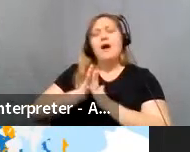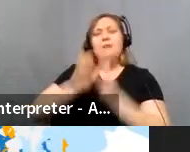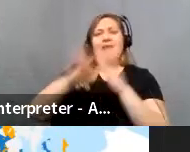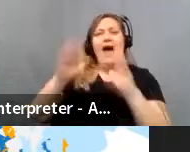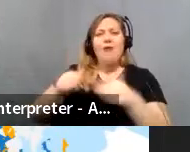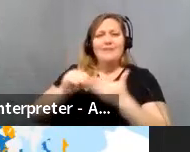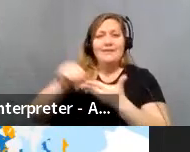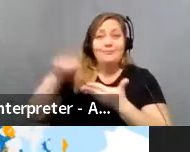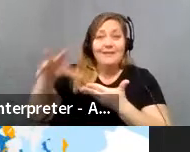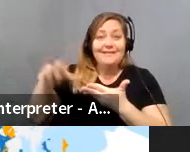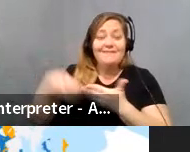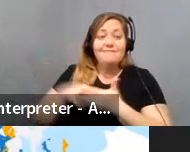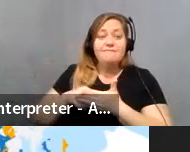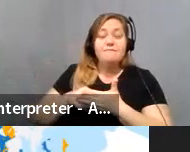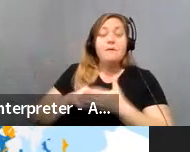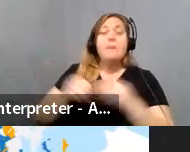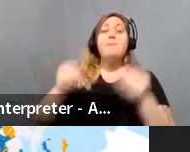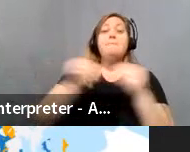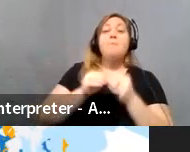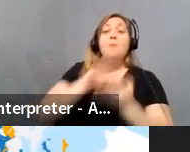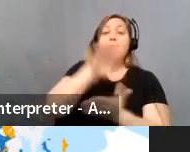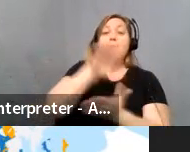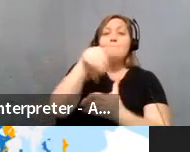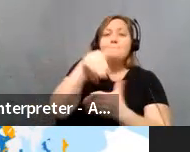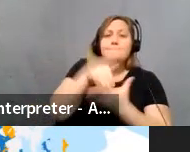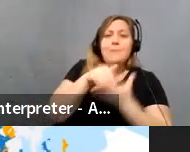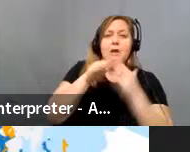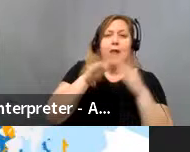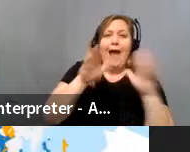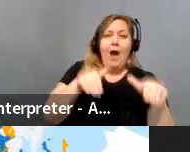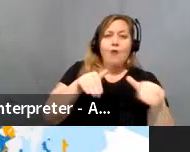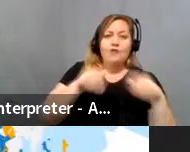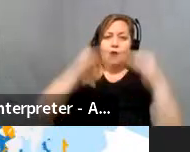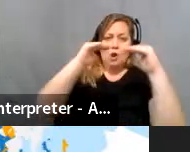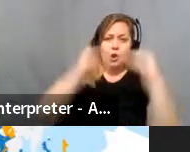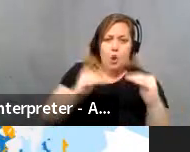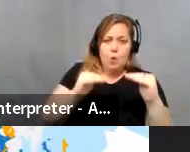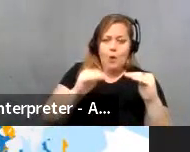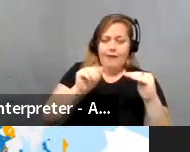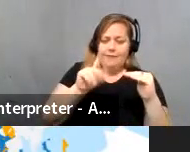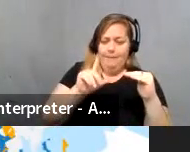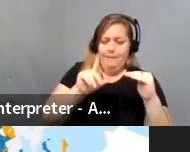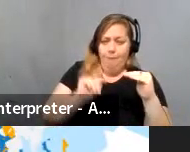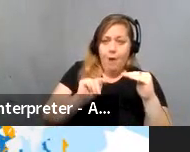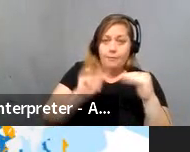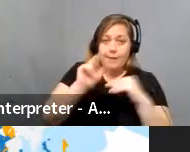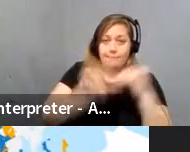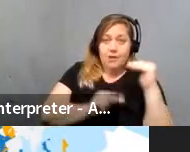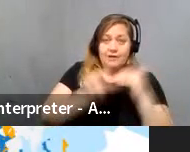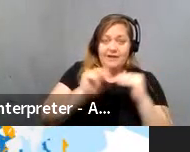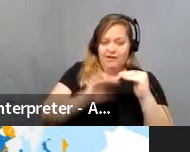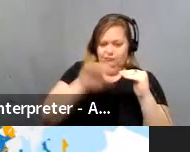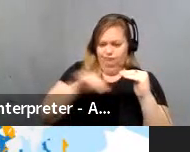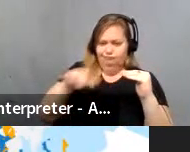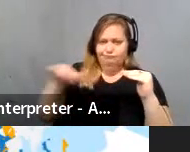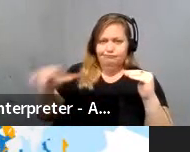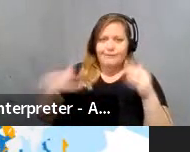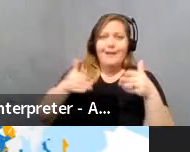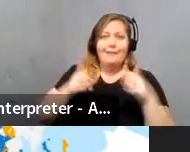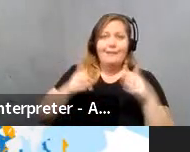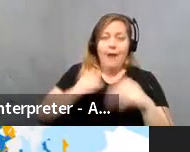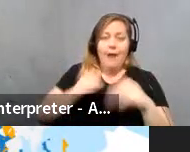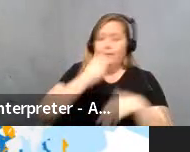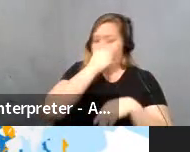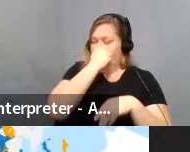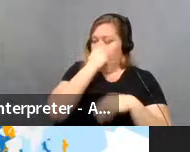We're also enabling more missing middle housing, or low-rise apartment buildings on appropriate sites in our low-density areas. We